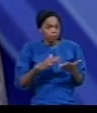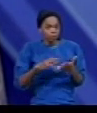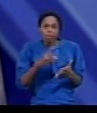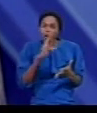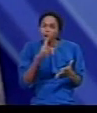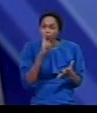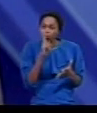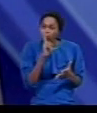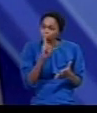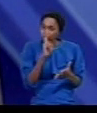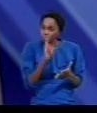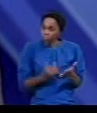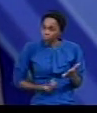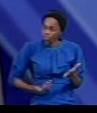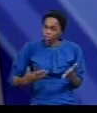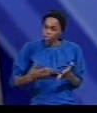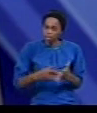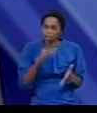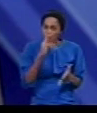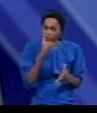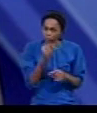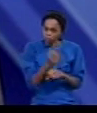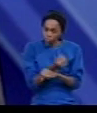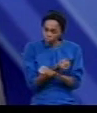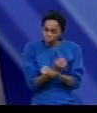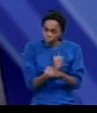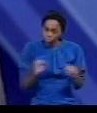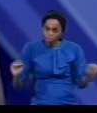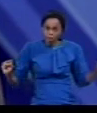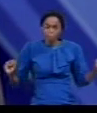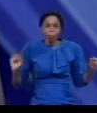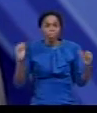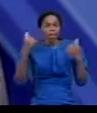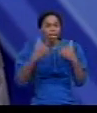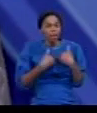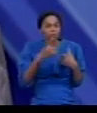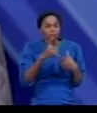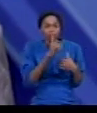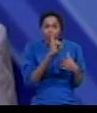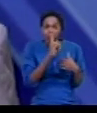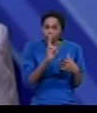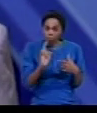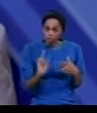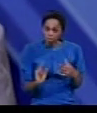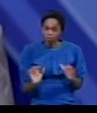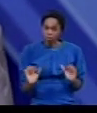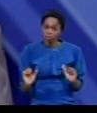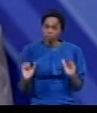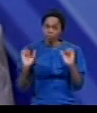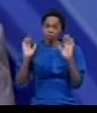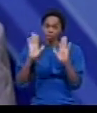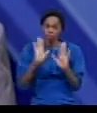Having come into the fellowship of the believer, have you truly surrendered your life to Christ?